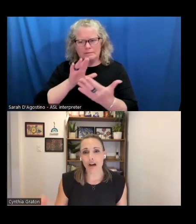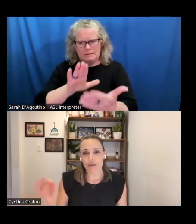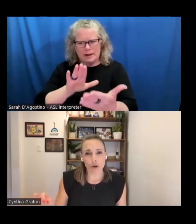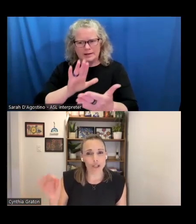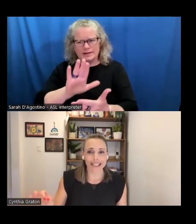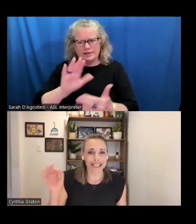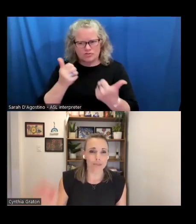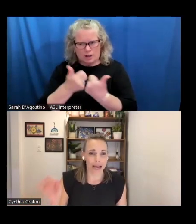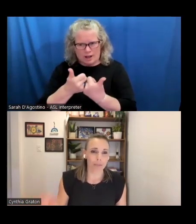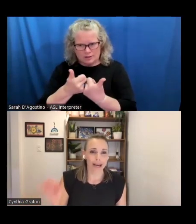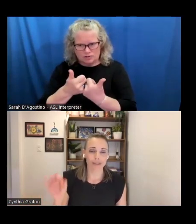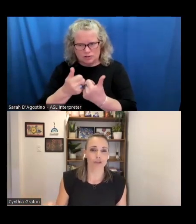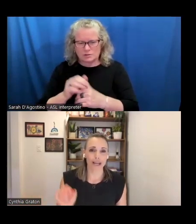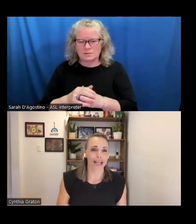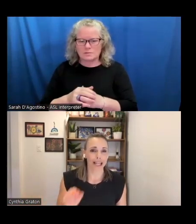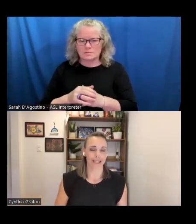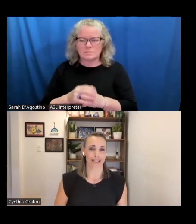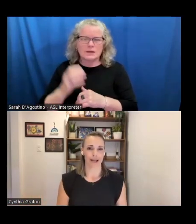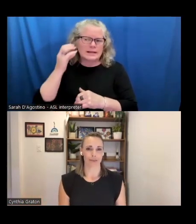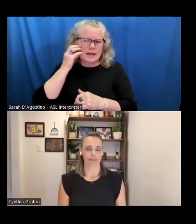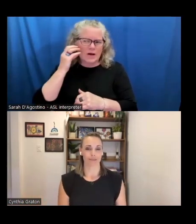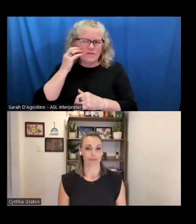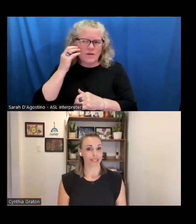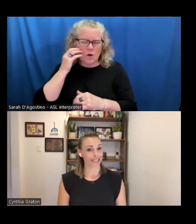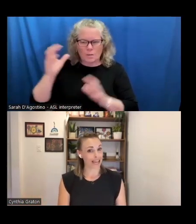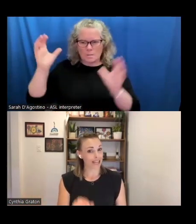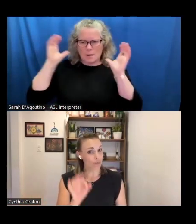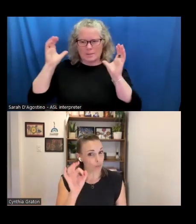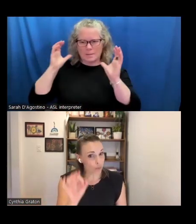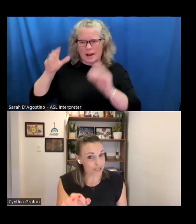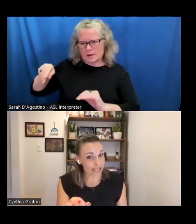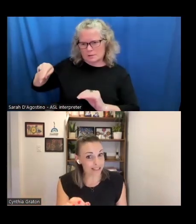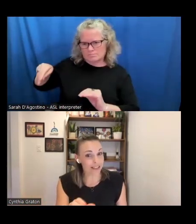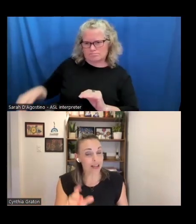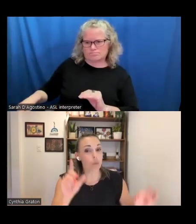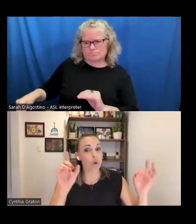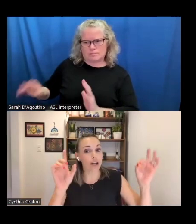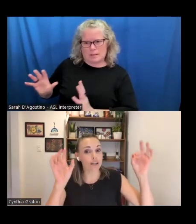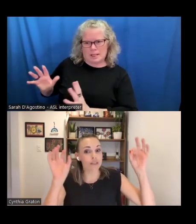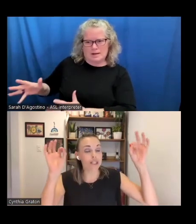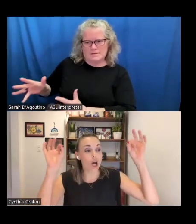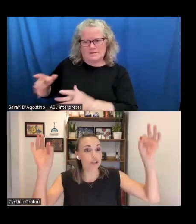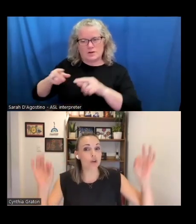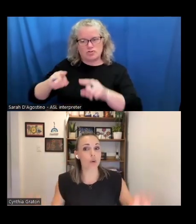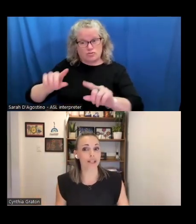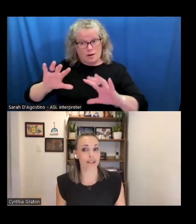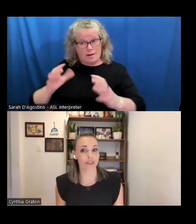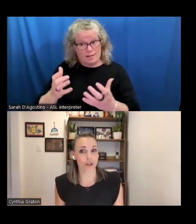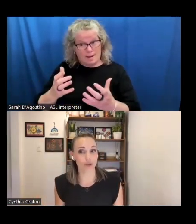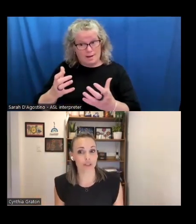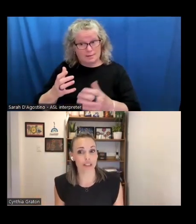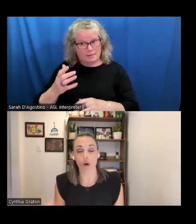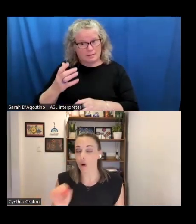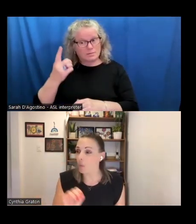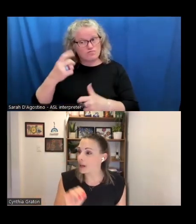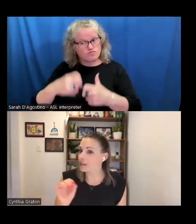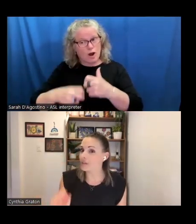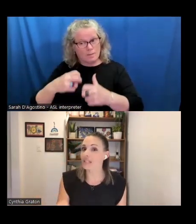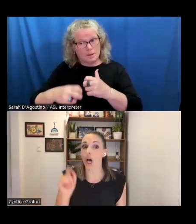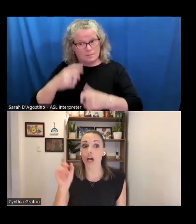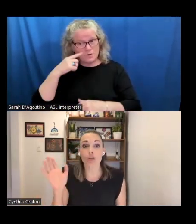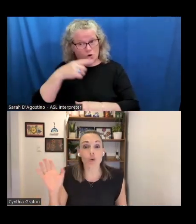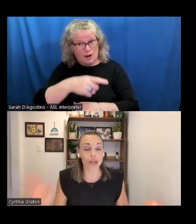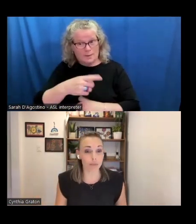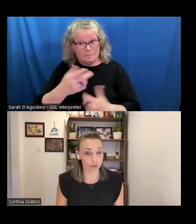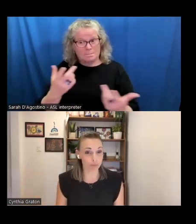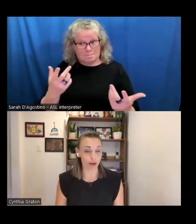his cell phone in his backpack during class time. Again, representing one of his ongoing difficulty or one of